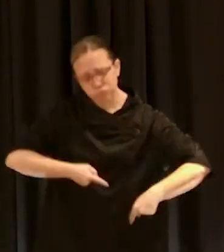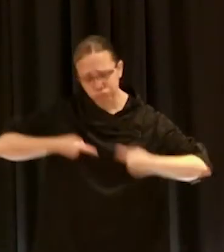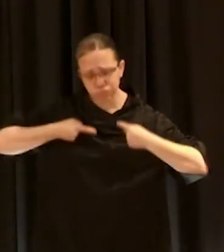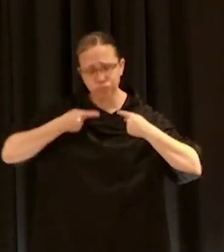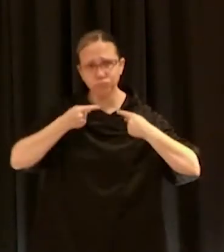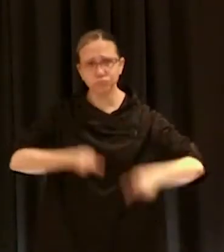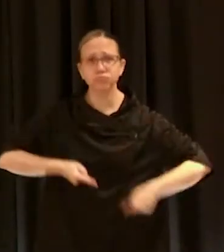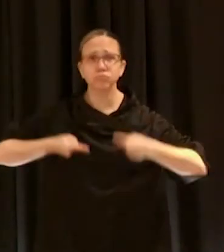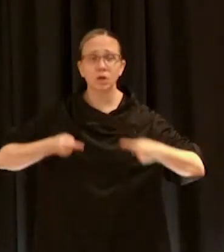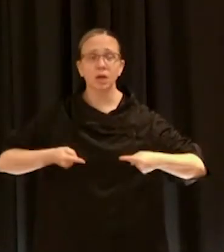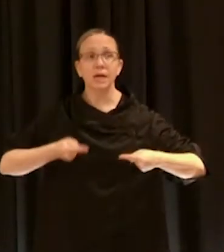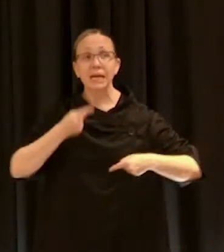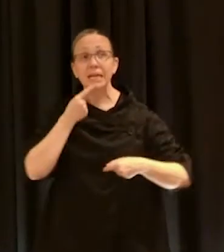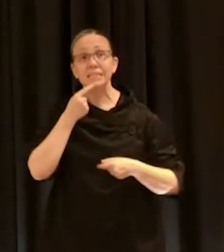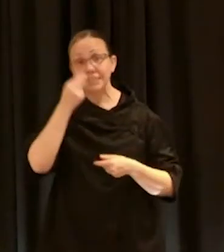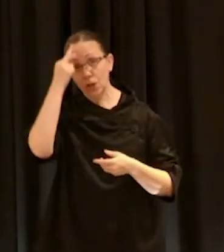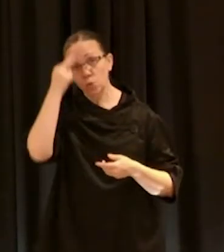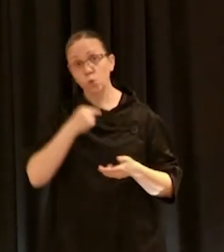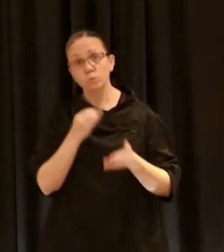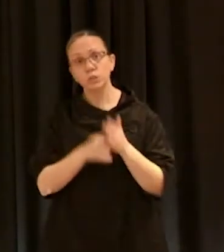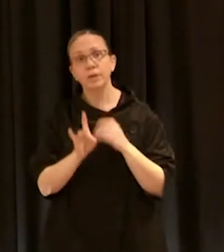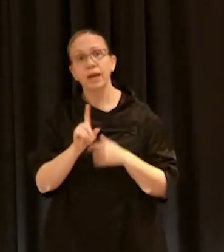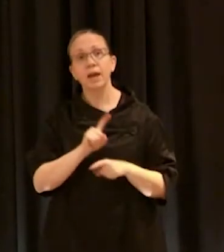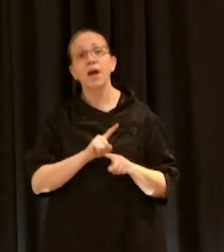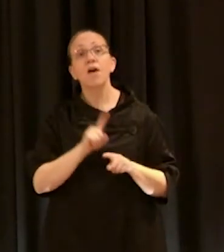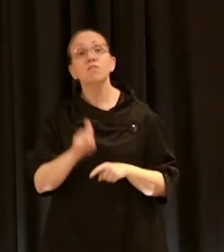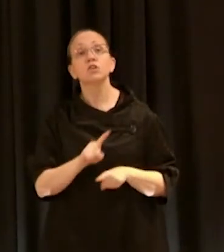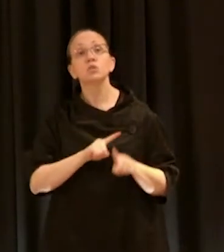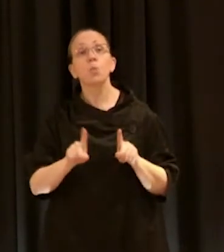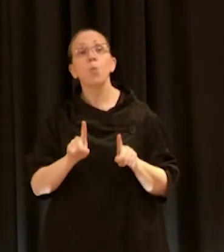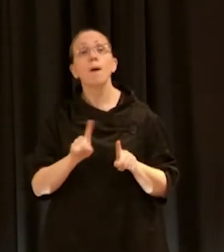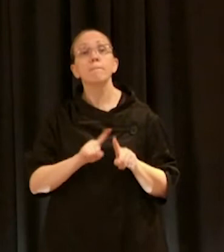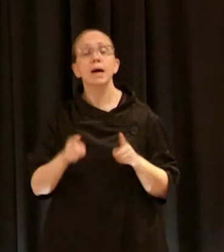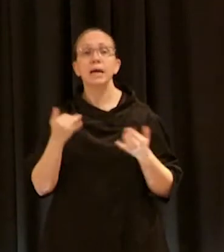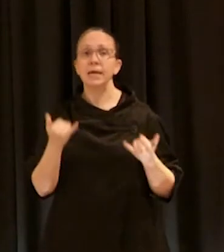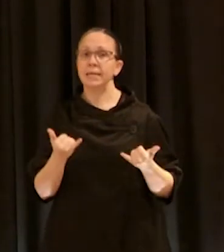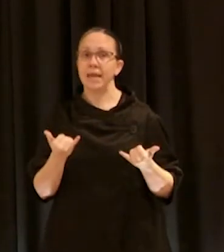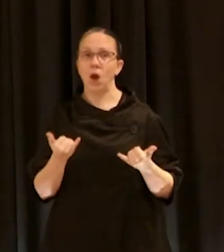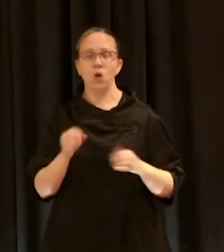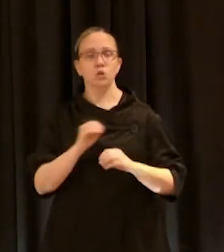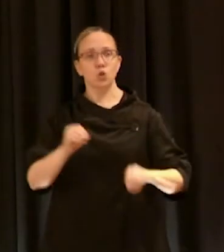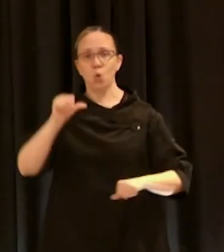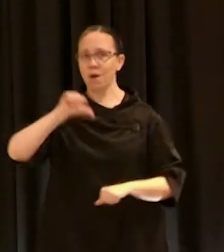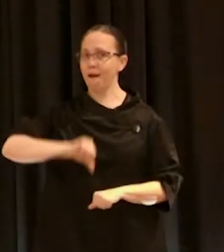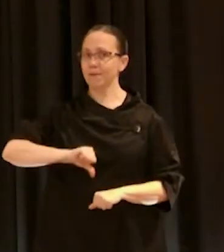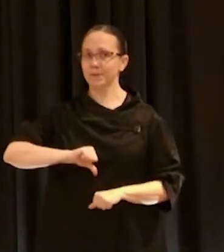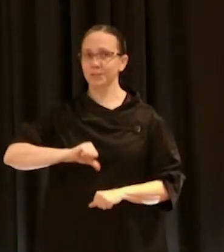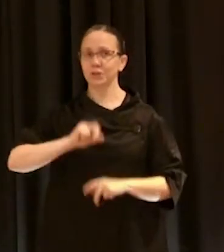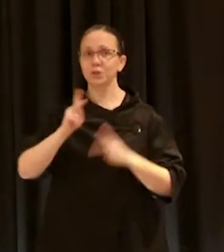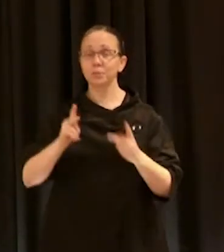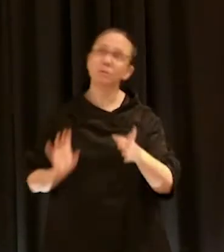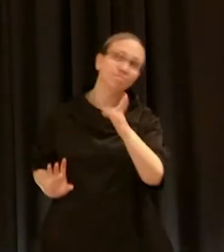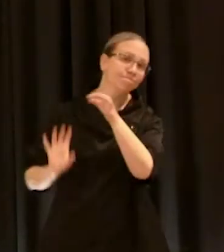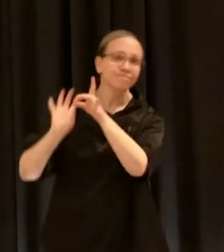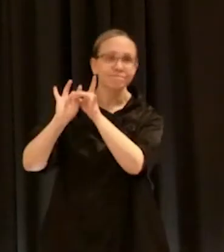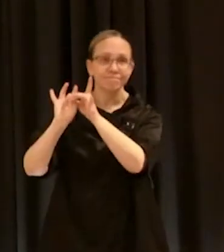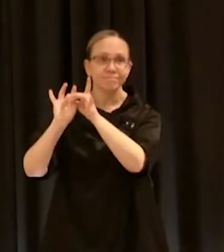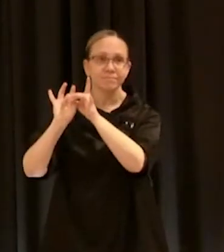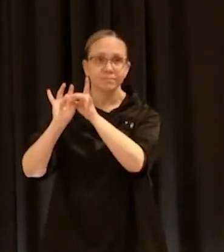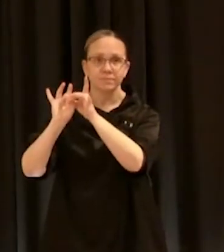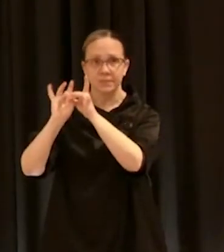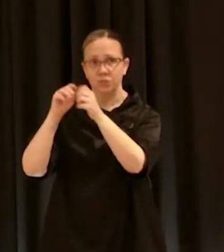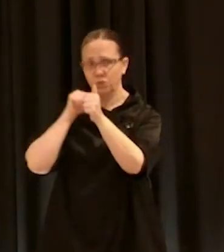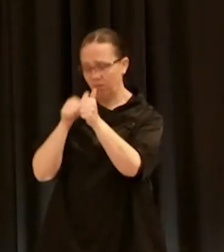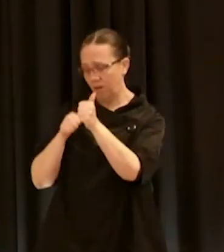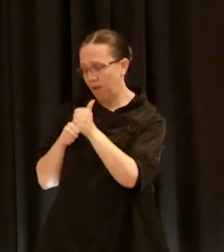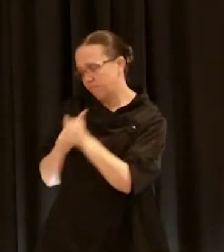within himself. He said this in Romans chapter 8, verse 1. But there is therefore now no condemnation to them which are in Christ Jesus, who